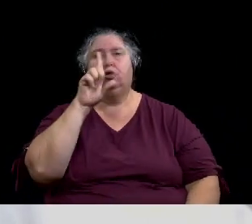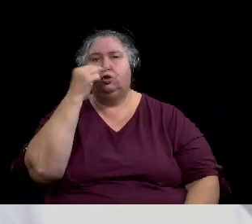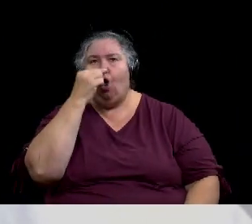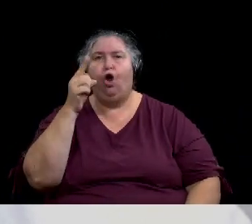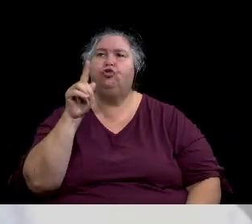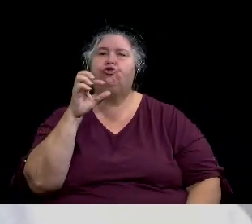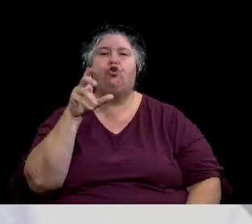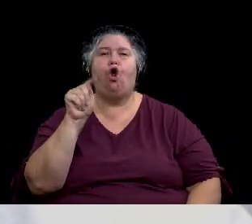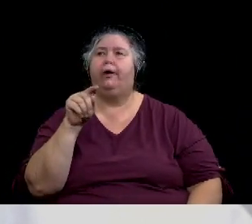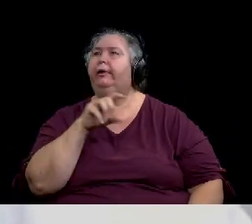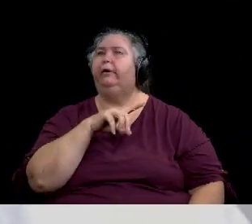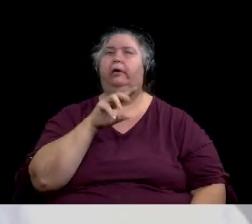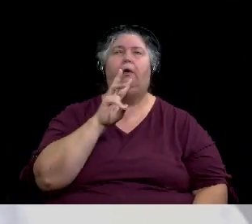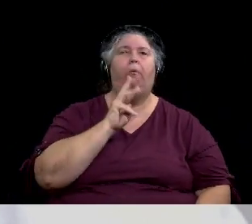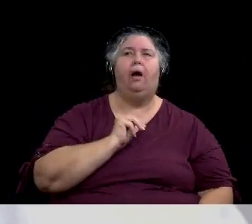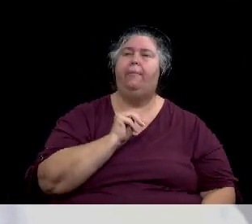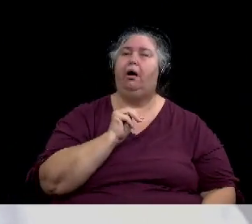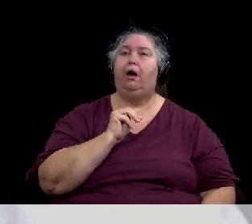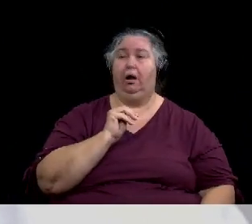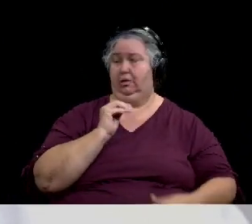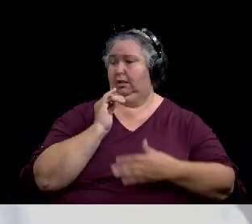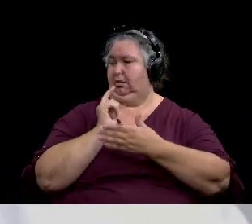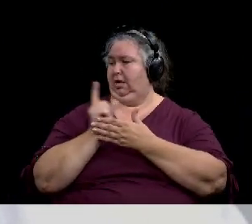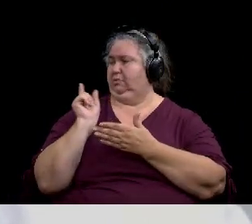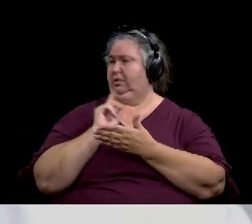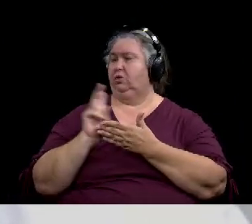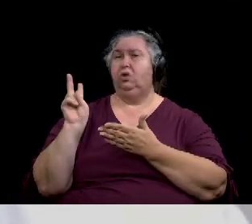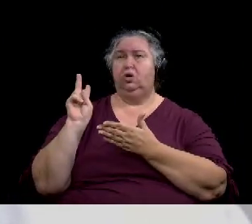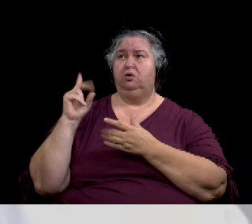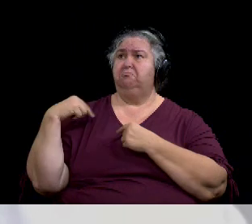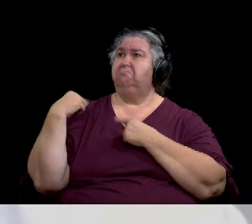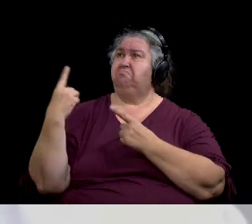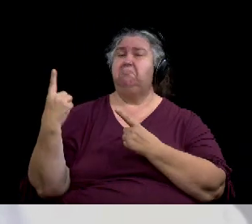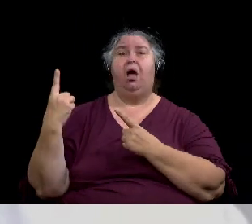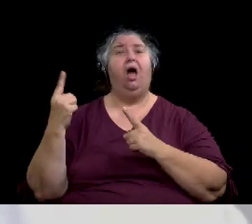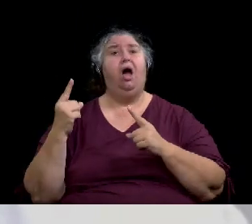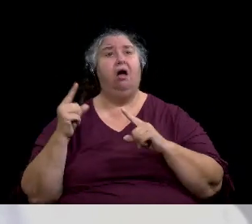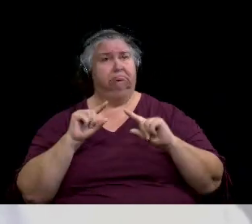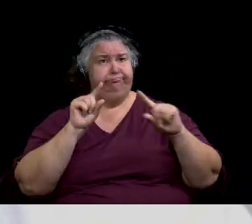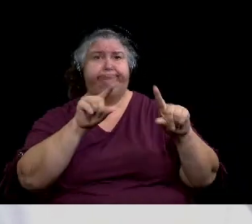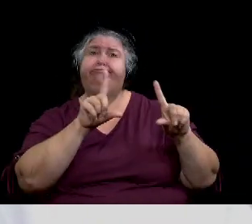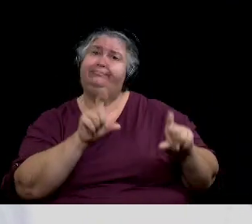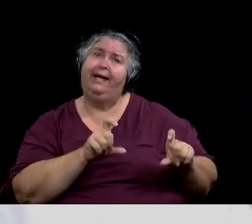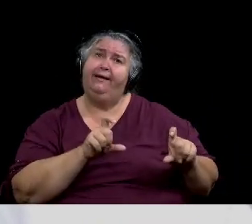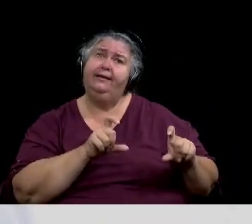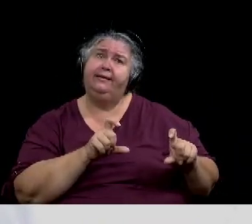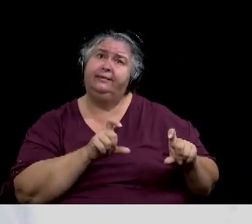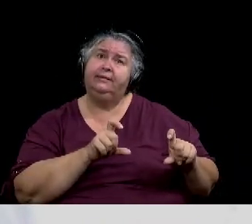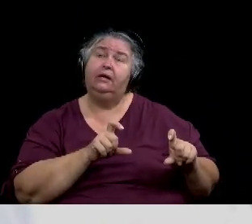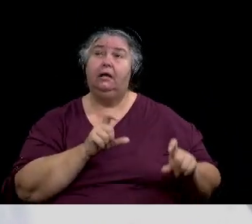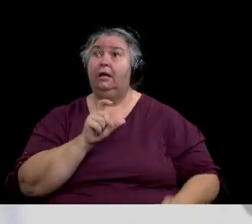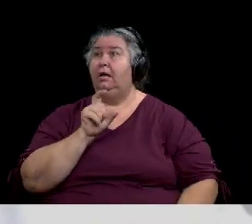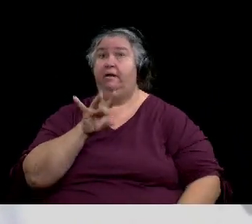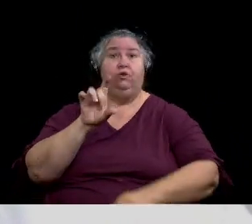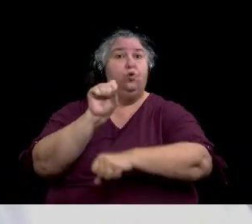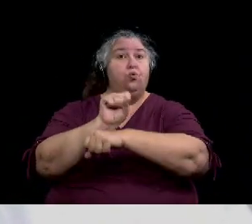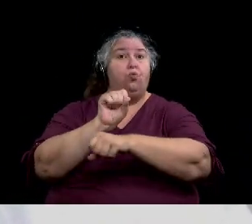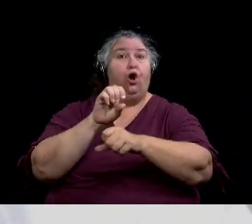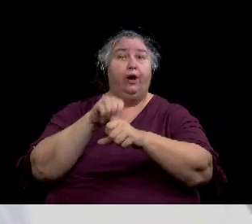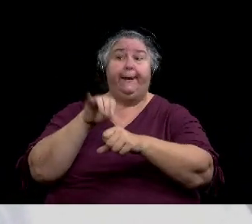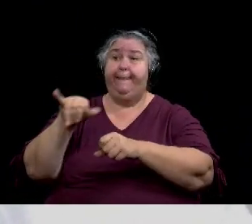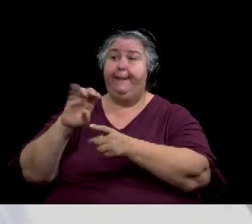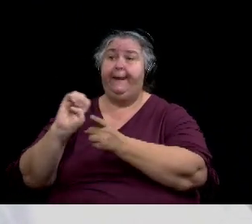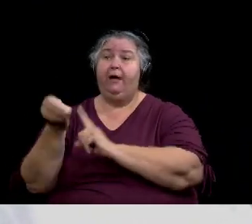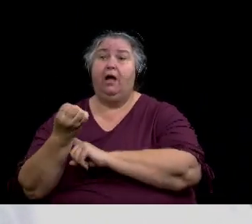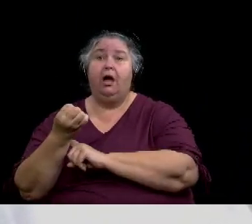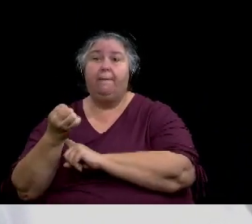or Walmart in the last week or two, get tested. If you work in an environment where